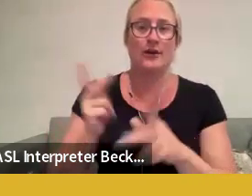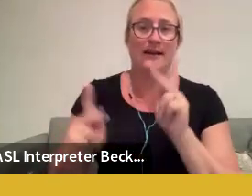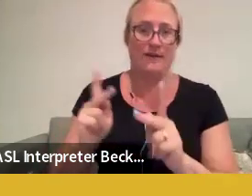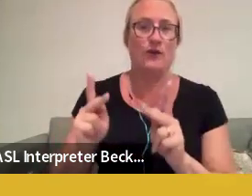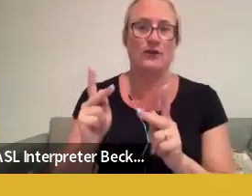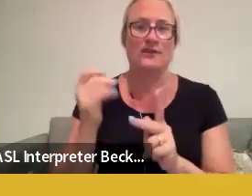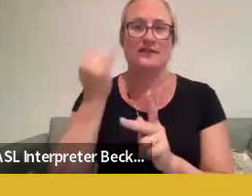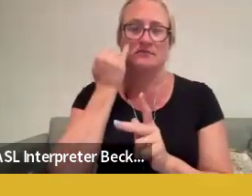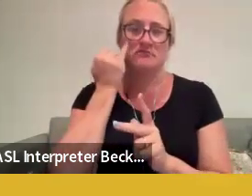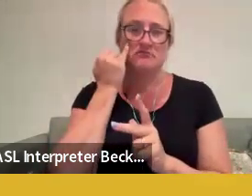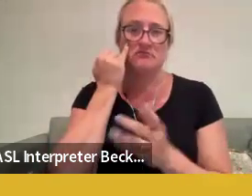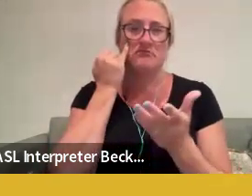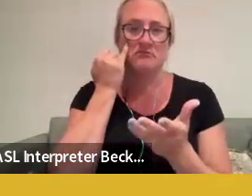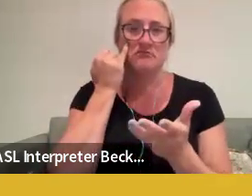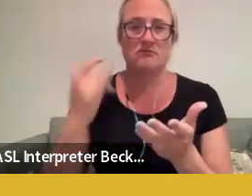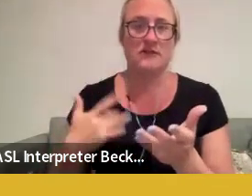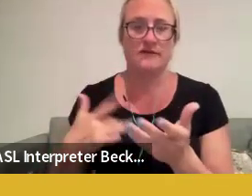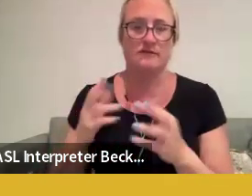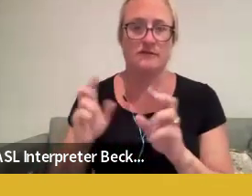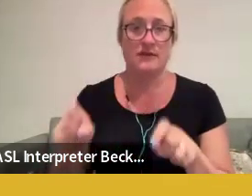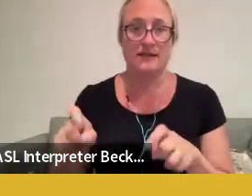if you do feel like it will benefit.